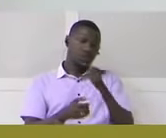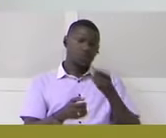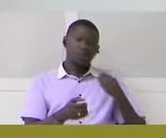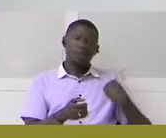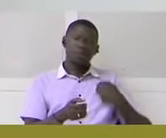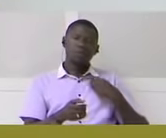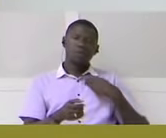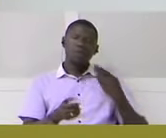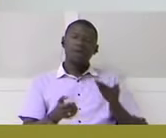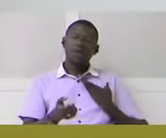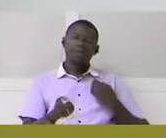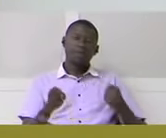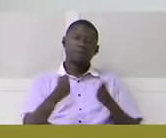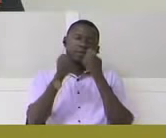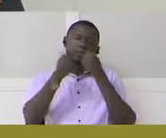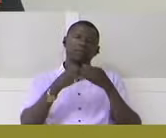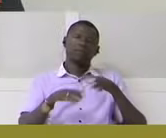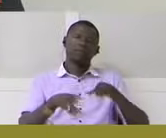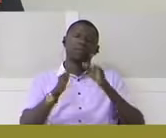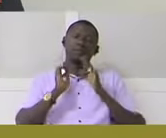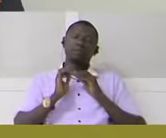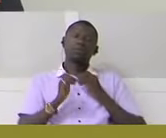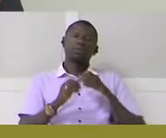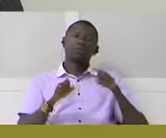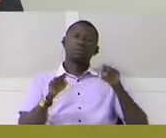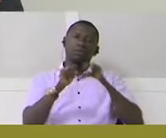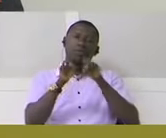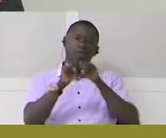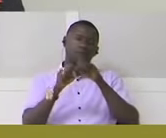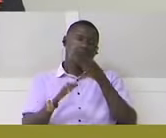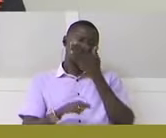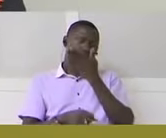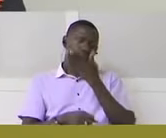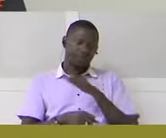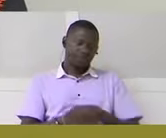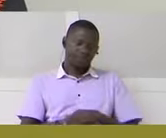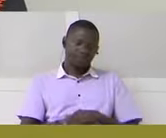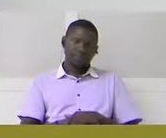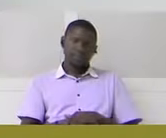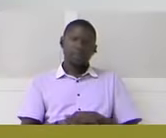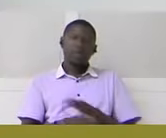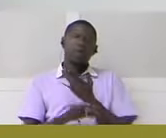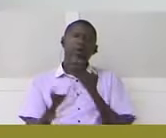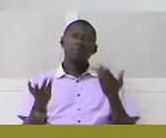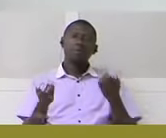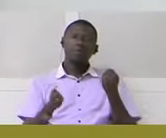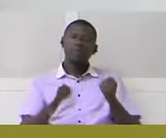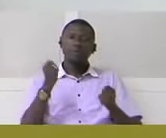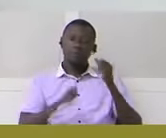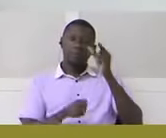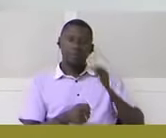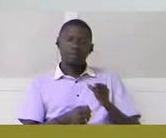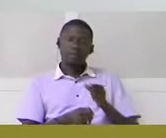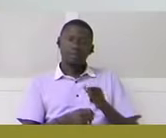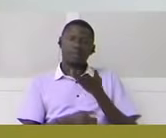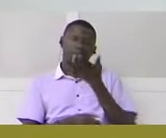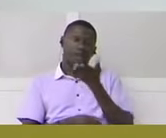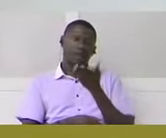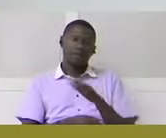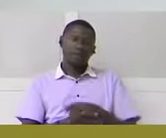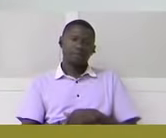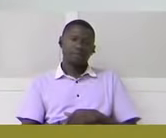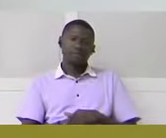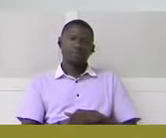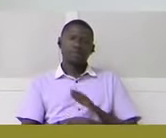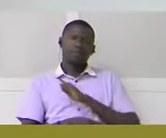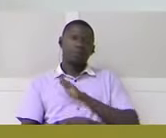Purke Samba Dakar, Purjaralo. And how many drivers were there? Driver Jelevi. We were three.